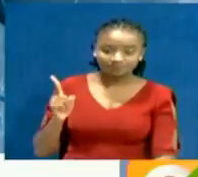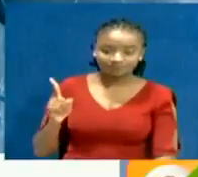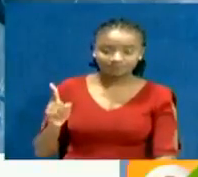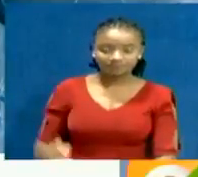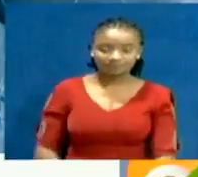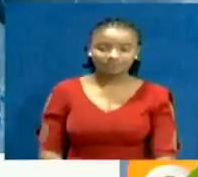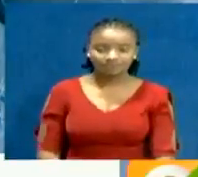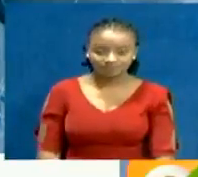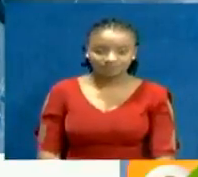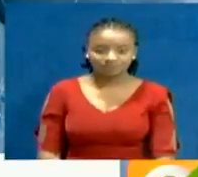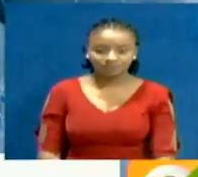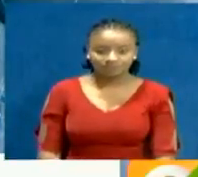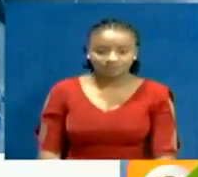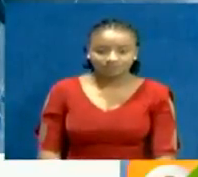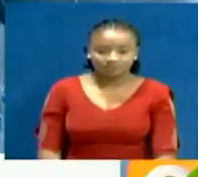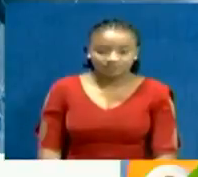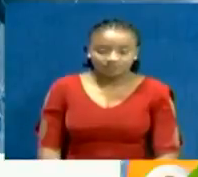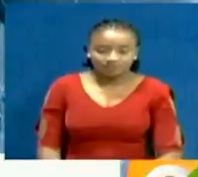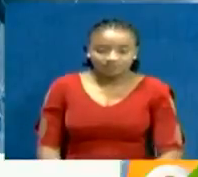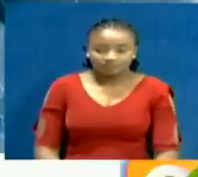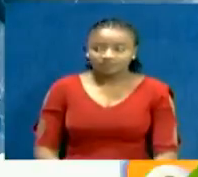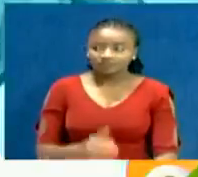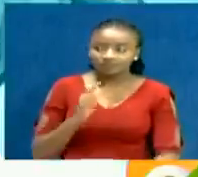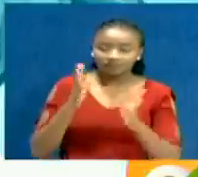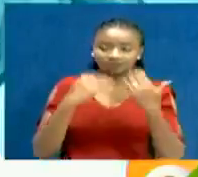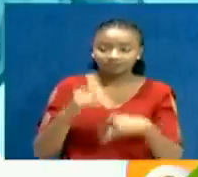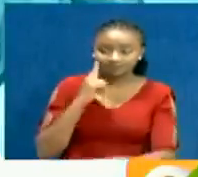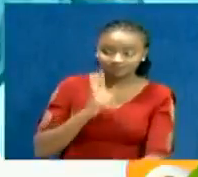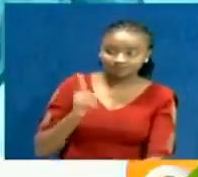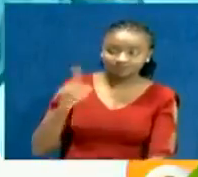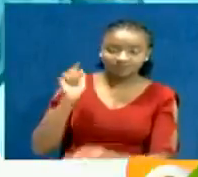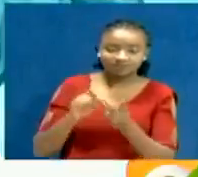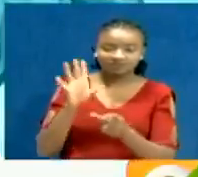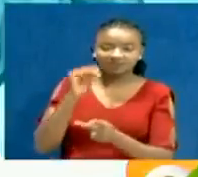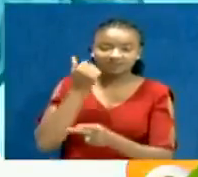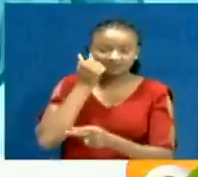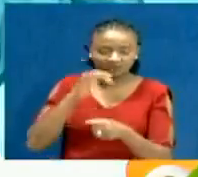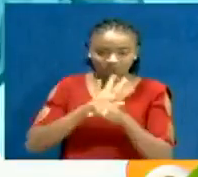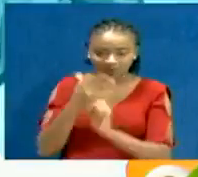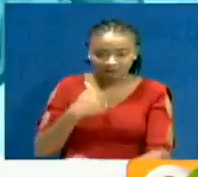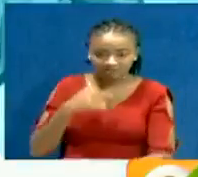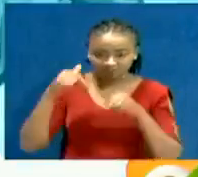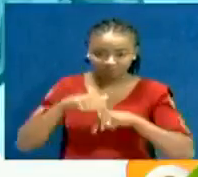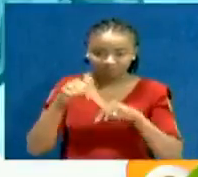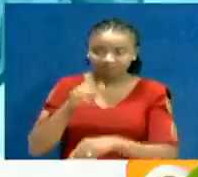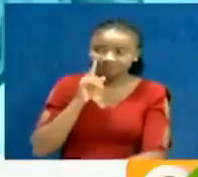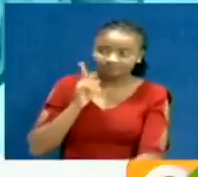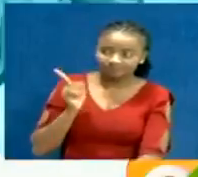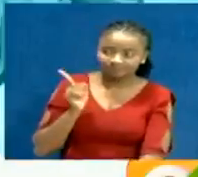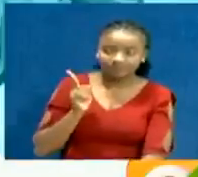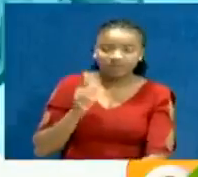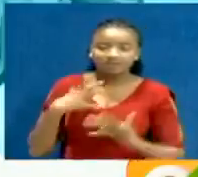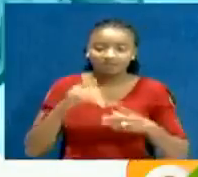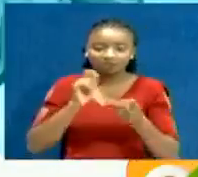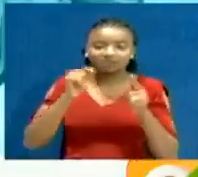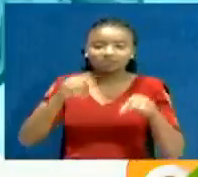957,804 people, according to government statistics. 382 people have tested positive for COVID-19 in the last 24 hours, out